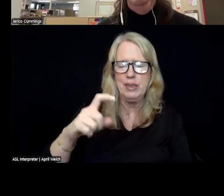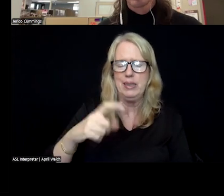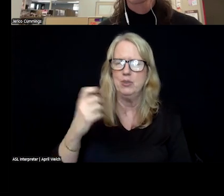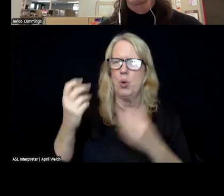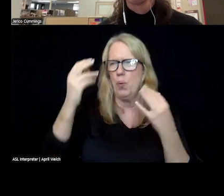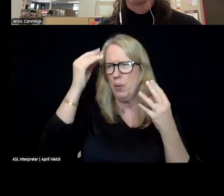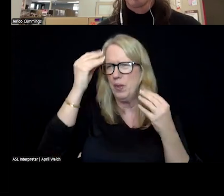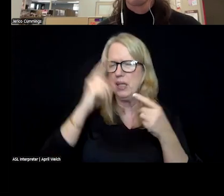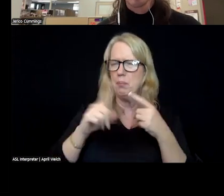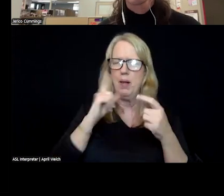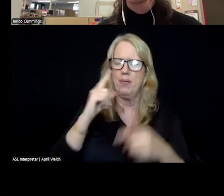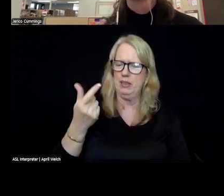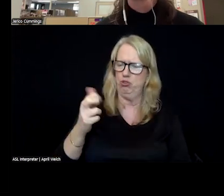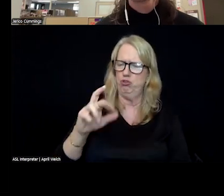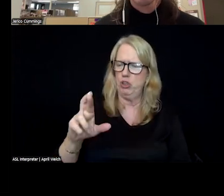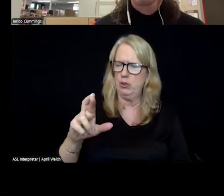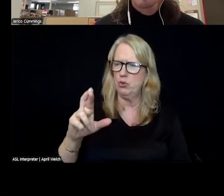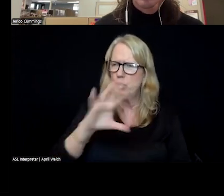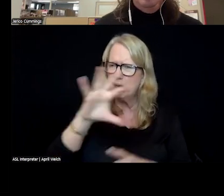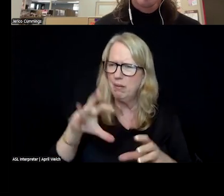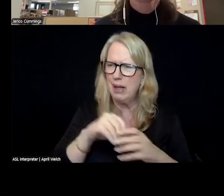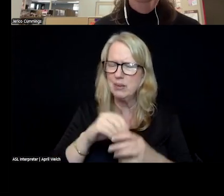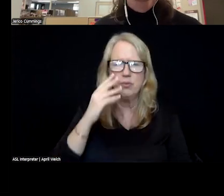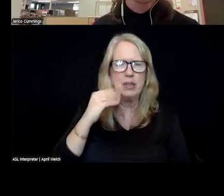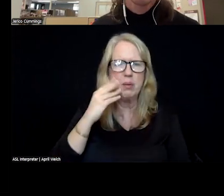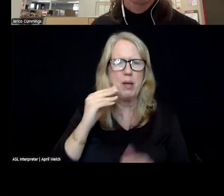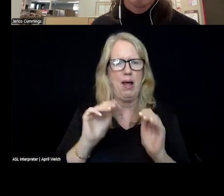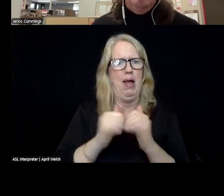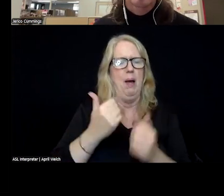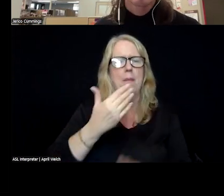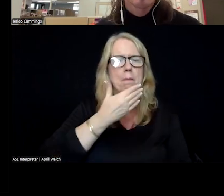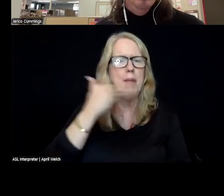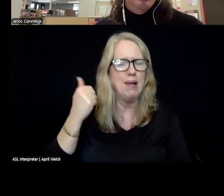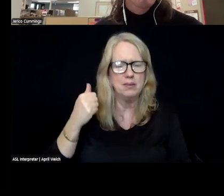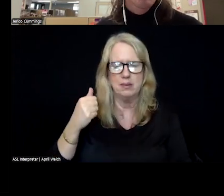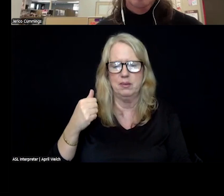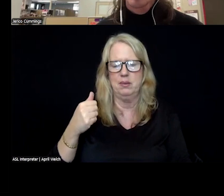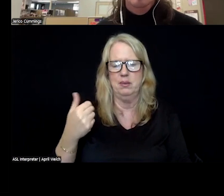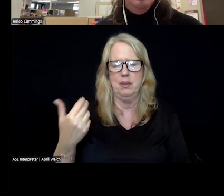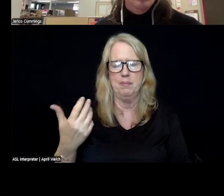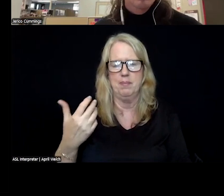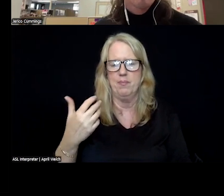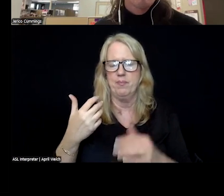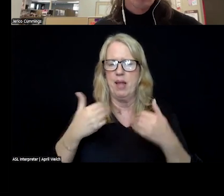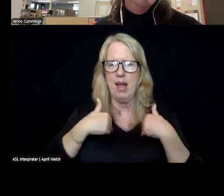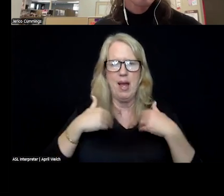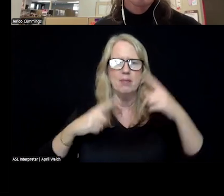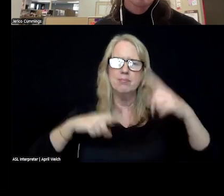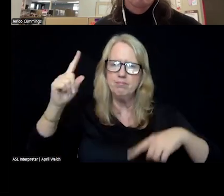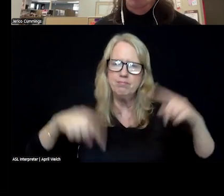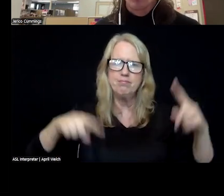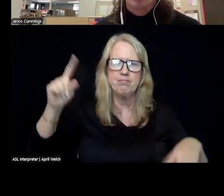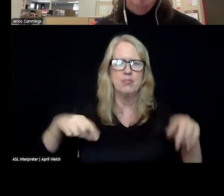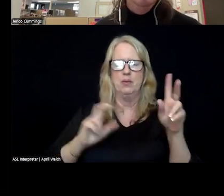gender collective experience and way of thinking, how best can we bring in various folks